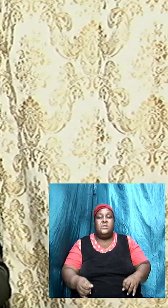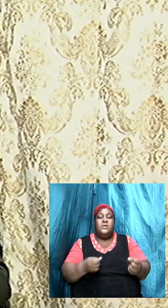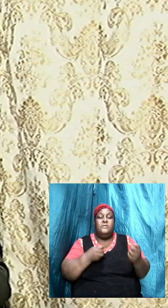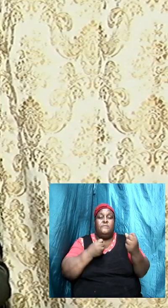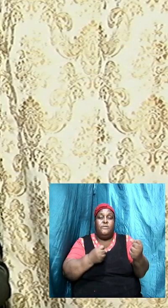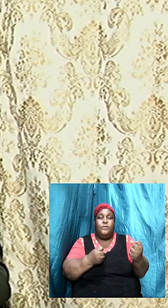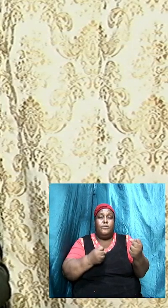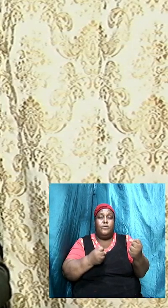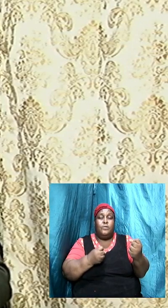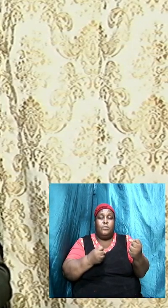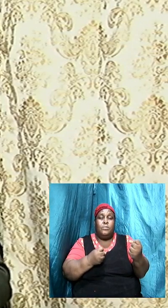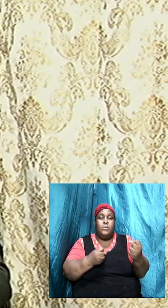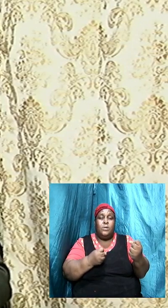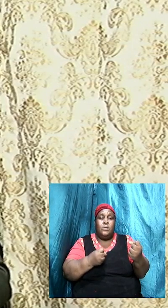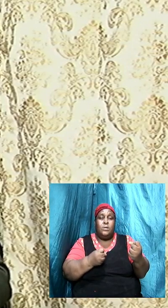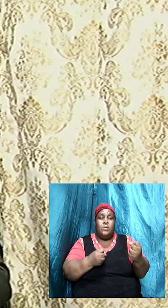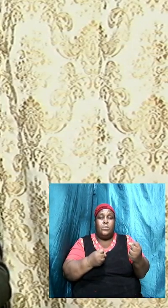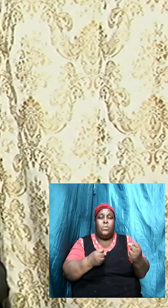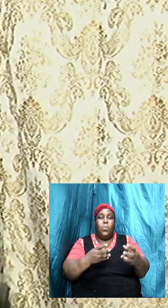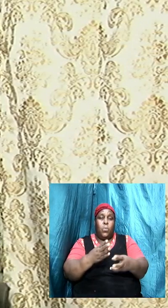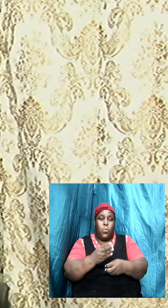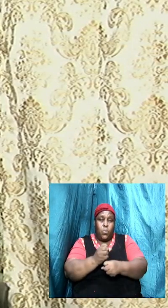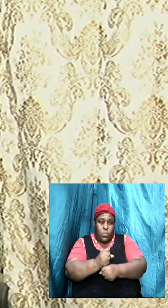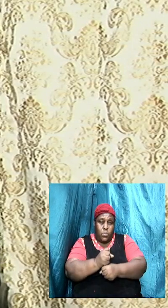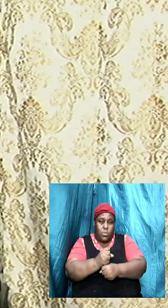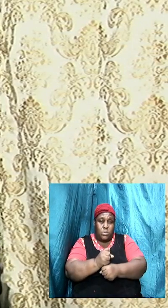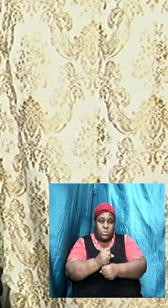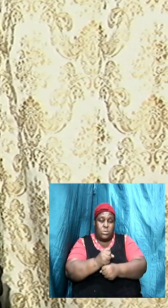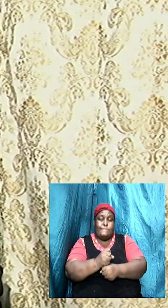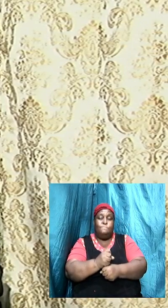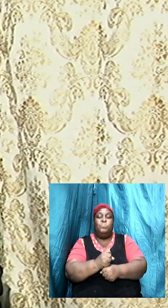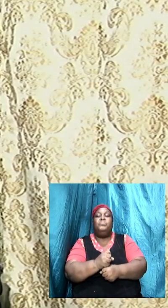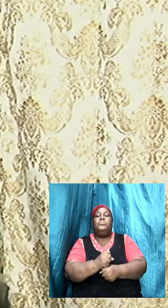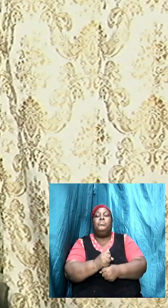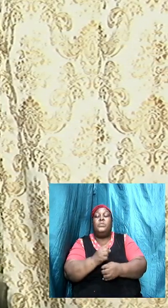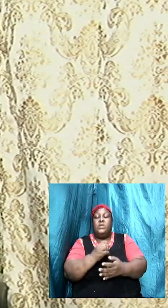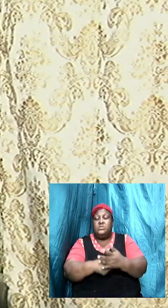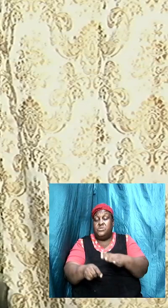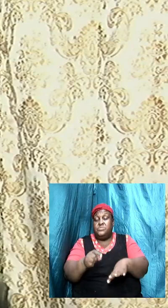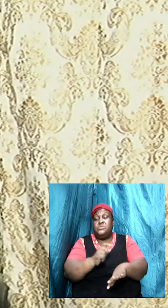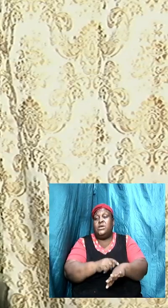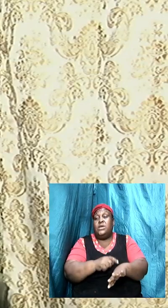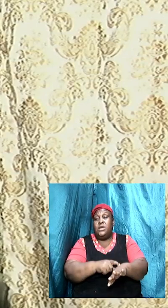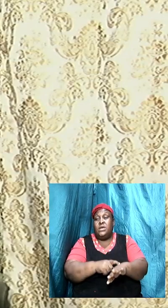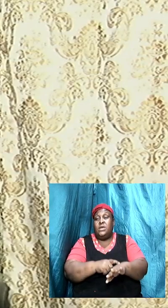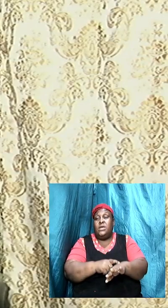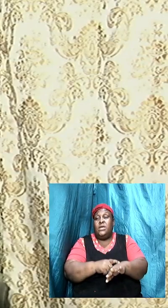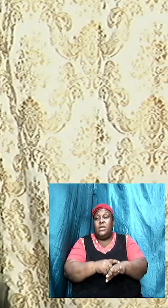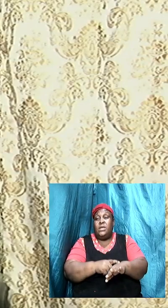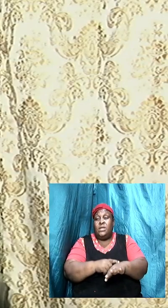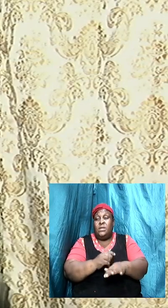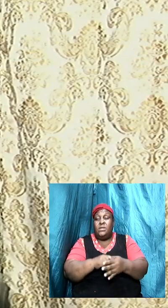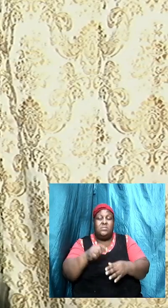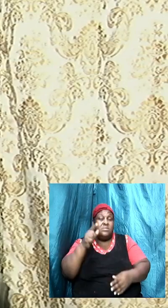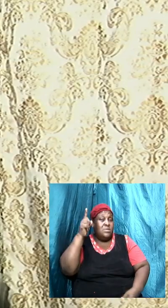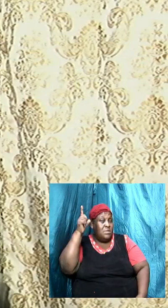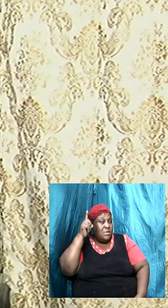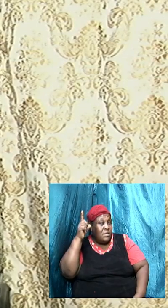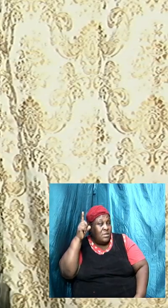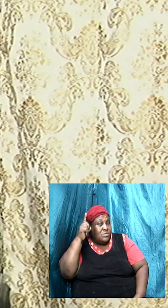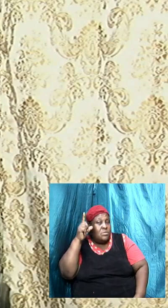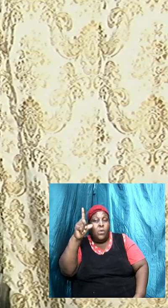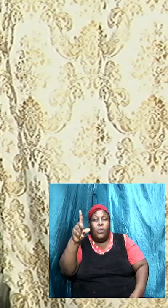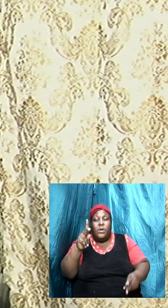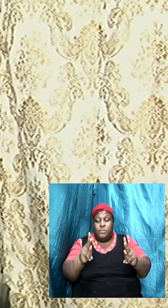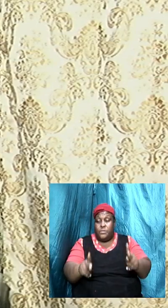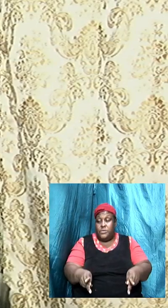firmly grounded, you know, because sometimes, you know, it just takes us listening to one